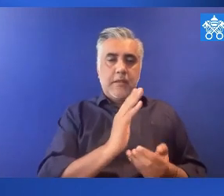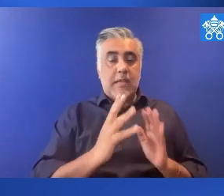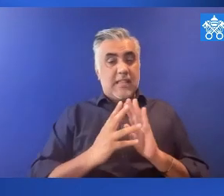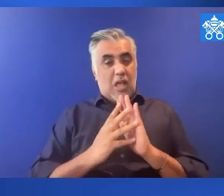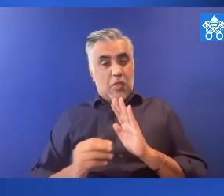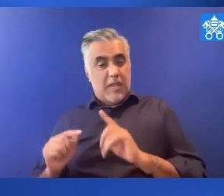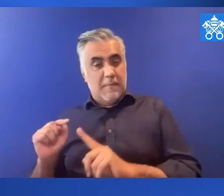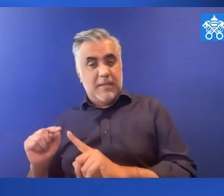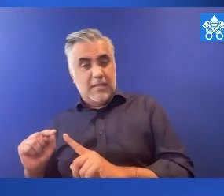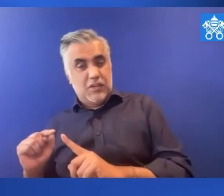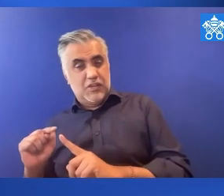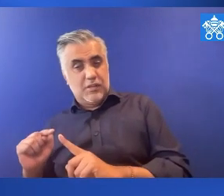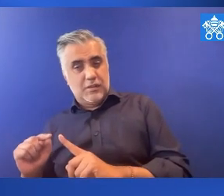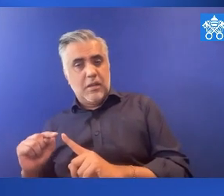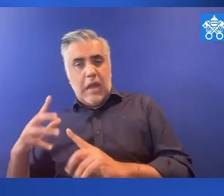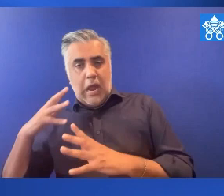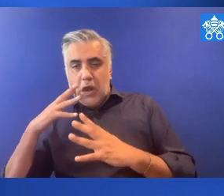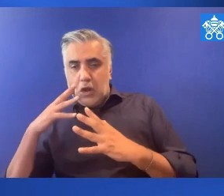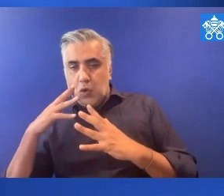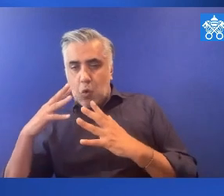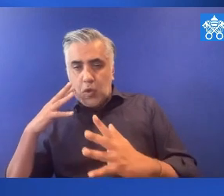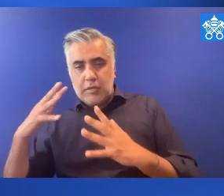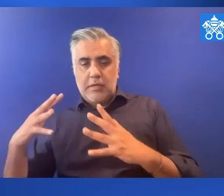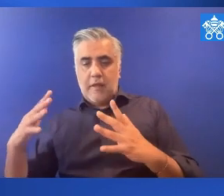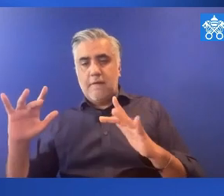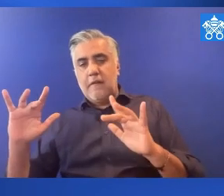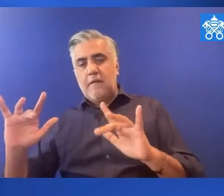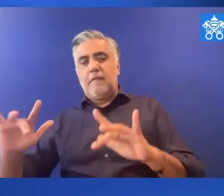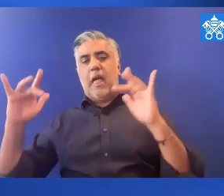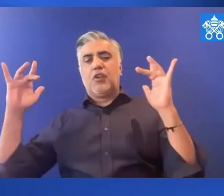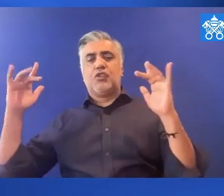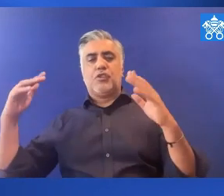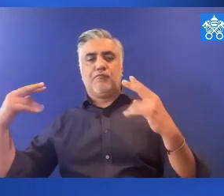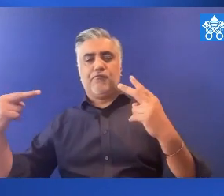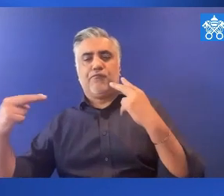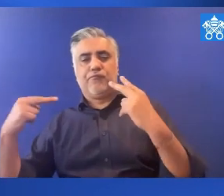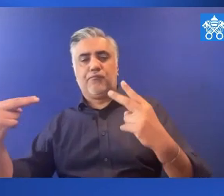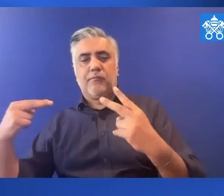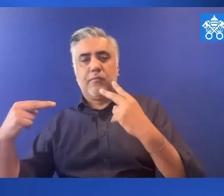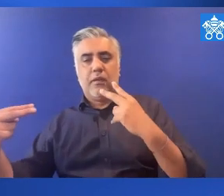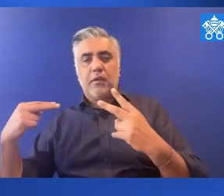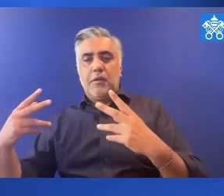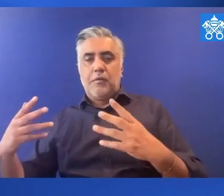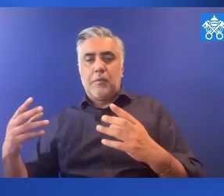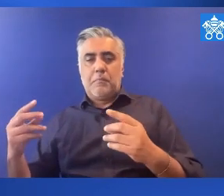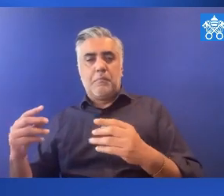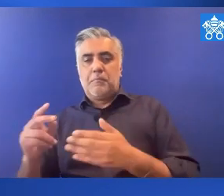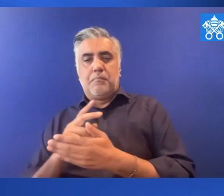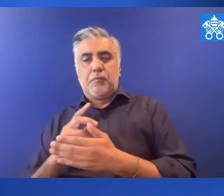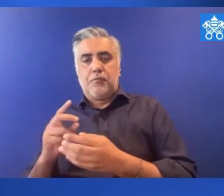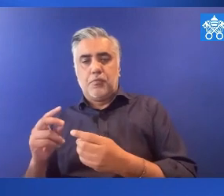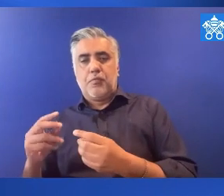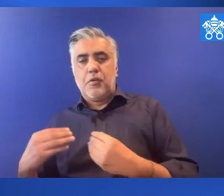and intimate. Its imitations are noisier, are